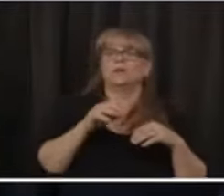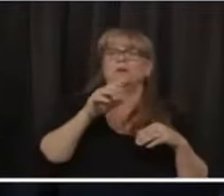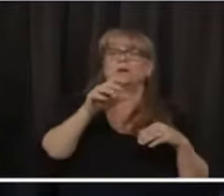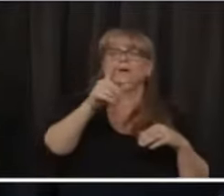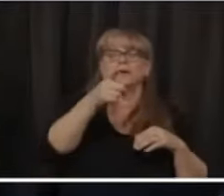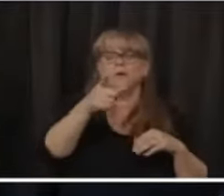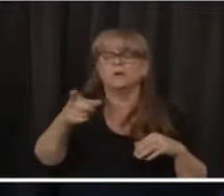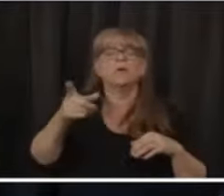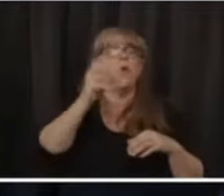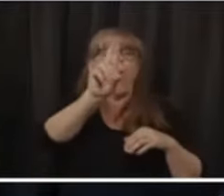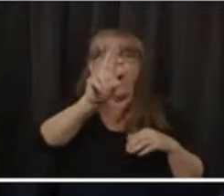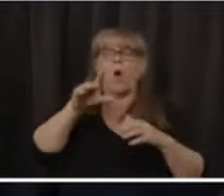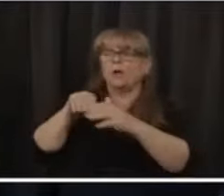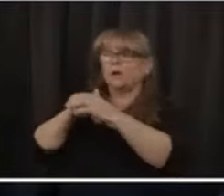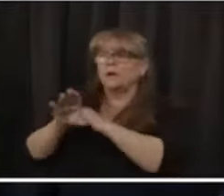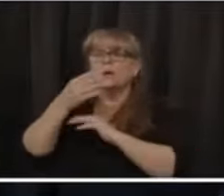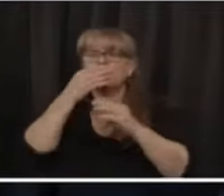sites.